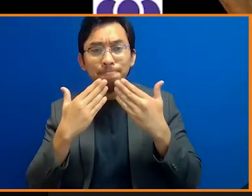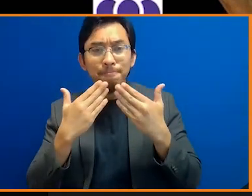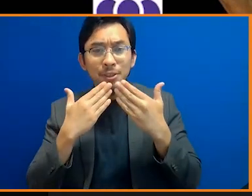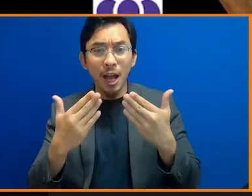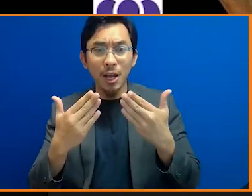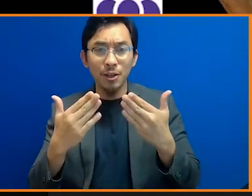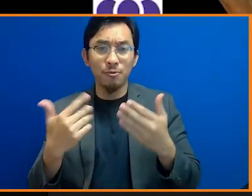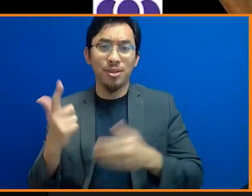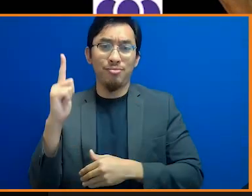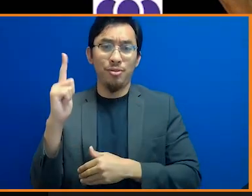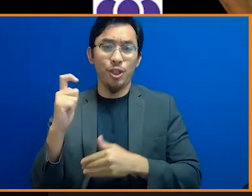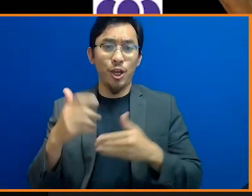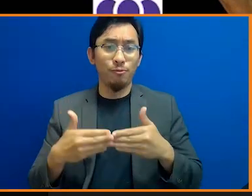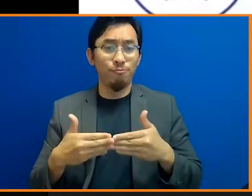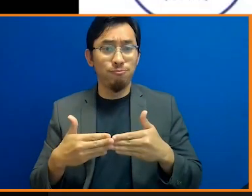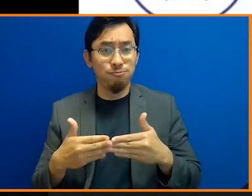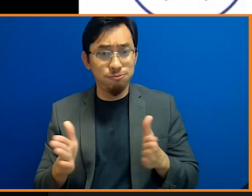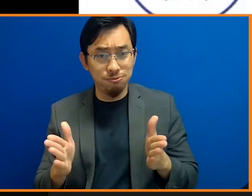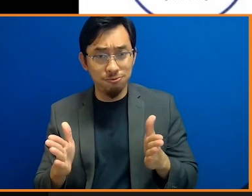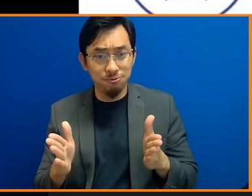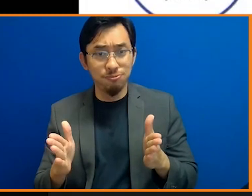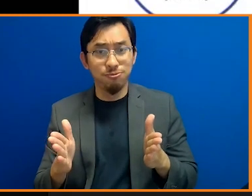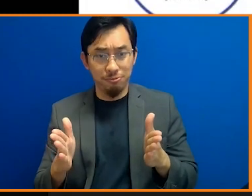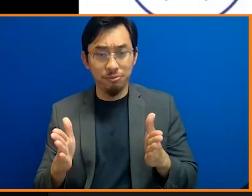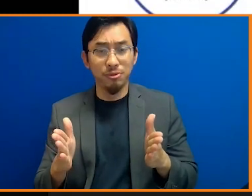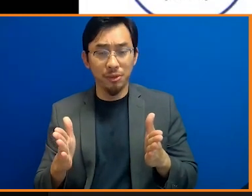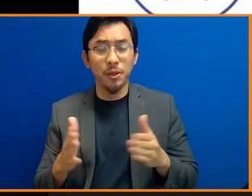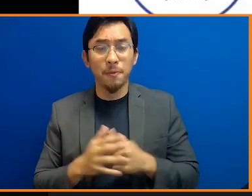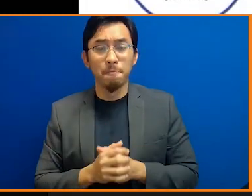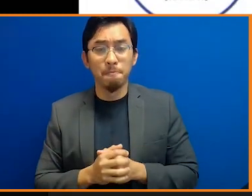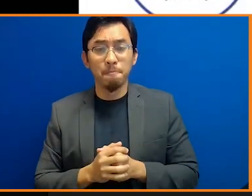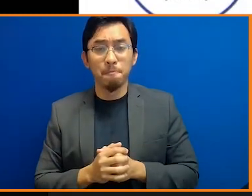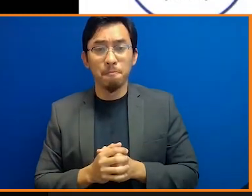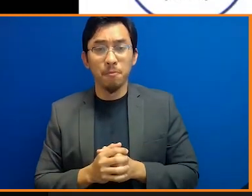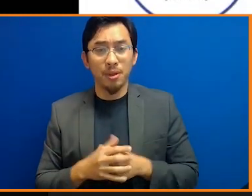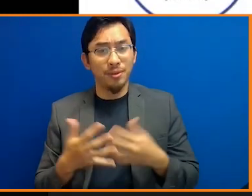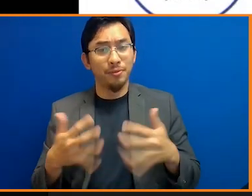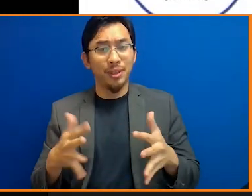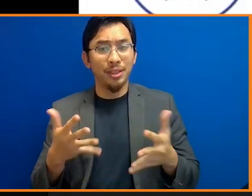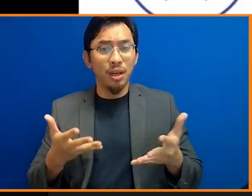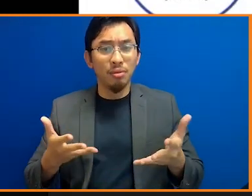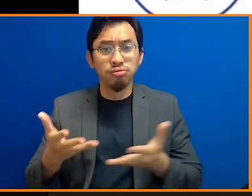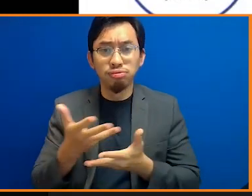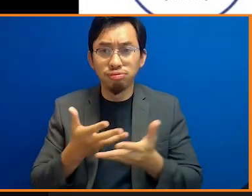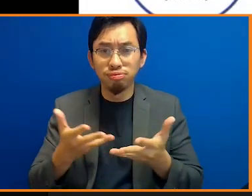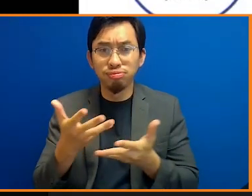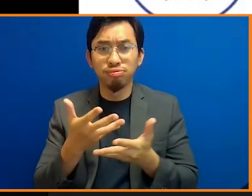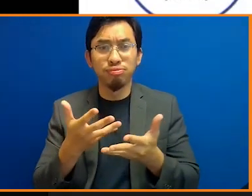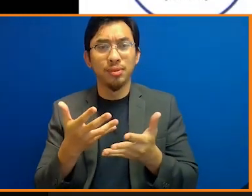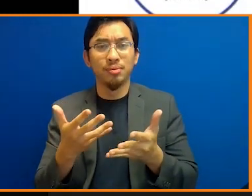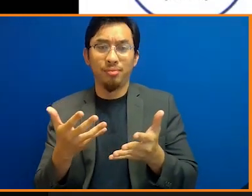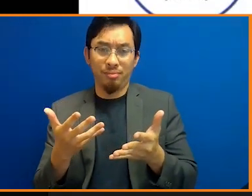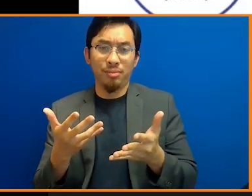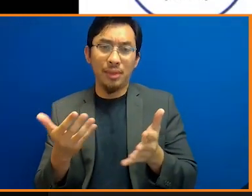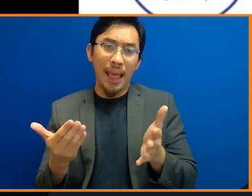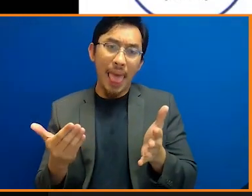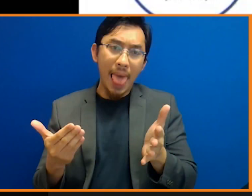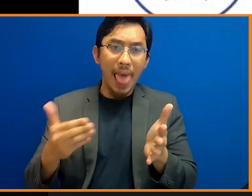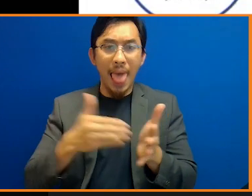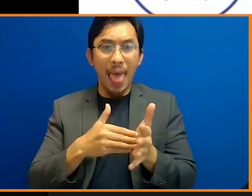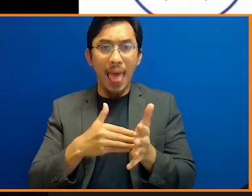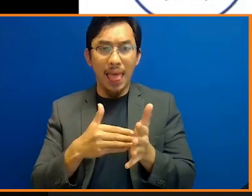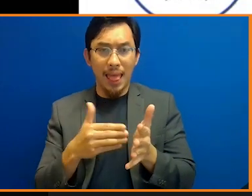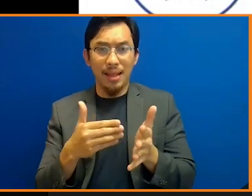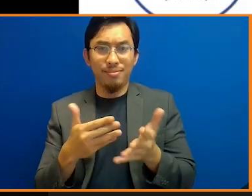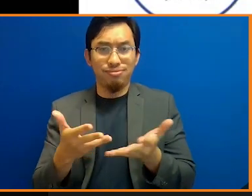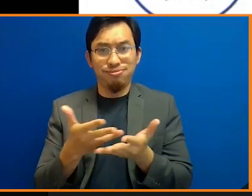great. Well, thank you. So let me just start. So, well, actually, this is also what you have been already